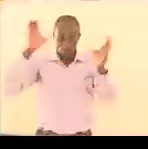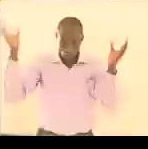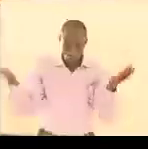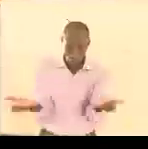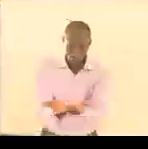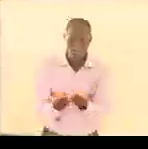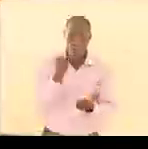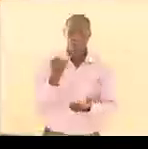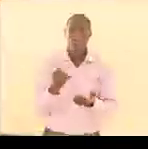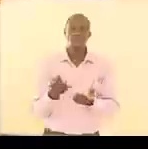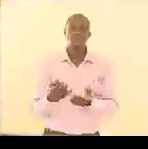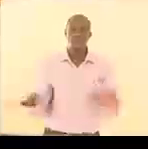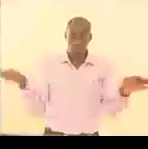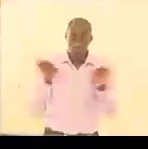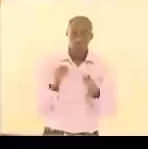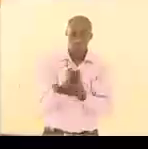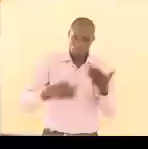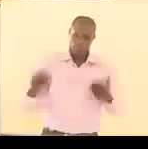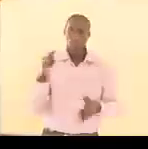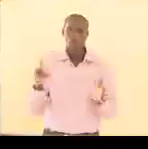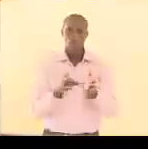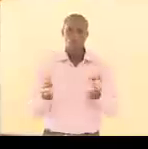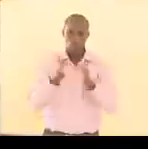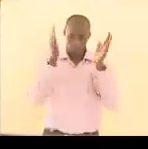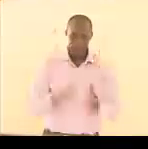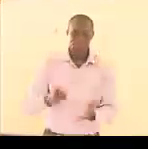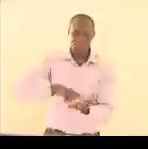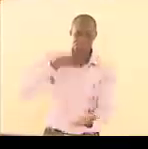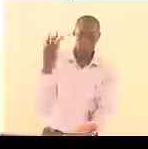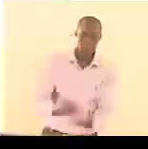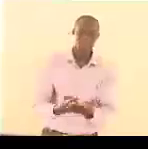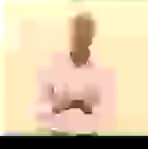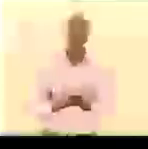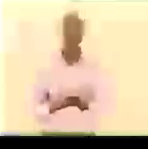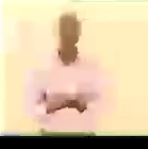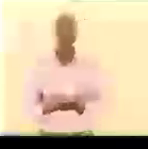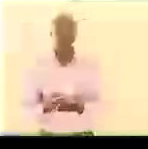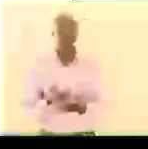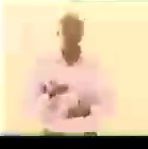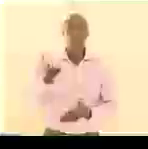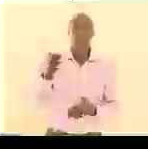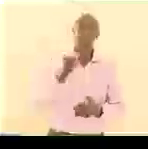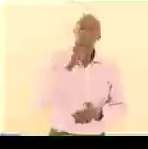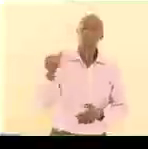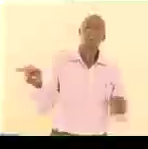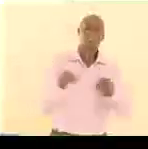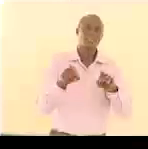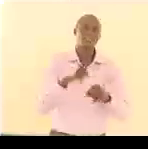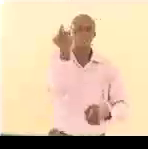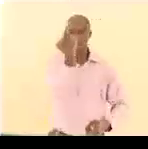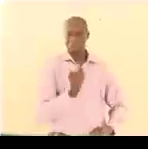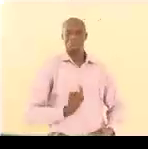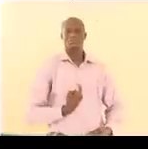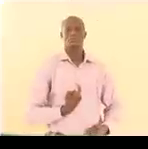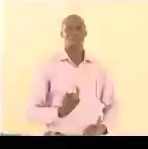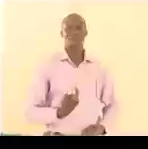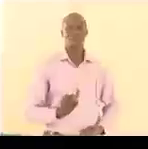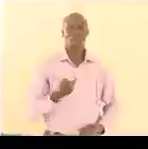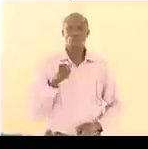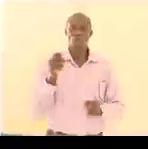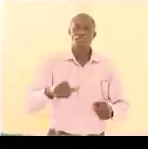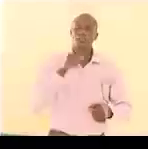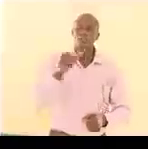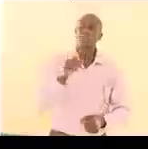The community is an essential part of the Christian witness. There is no such thing as a solitary.